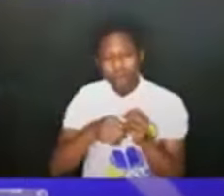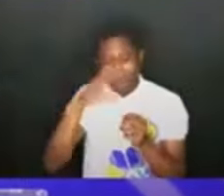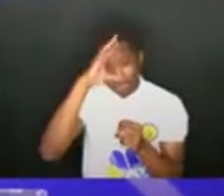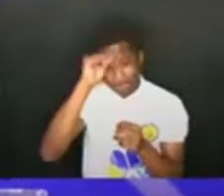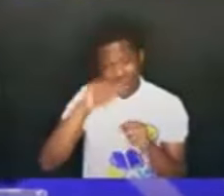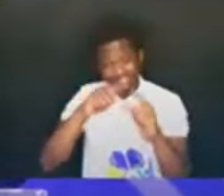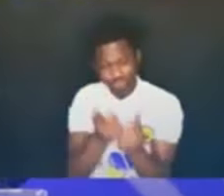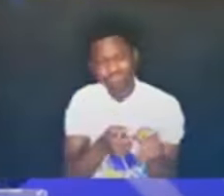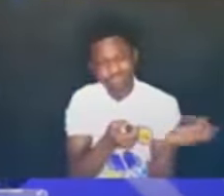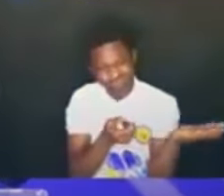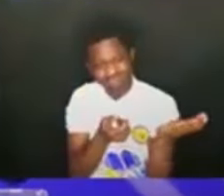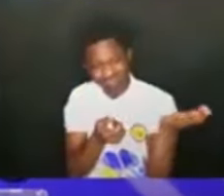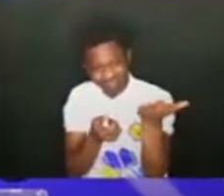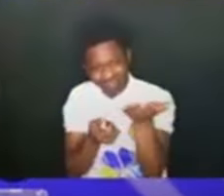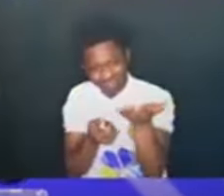Come.